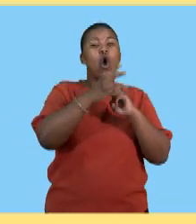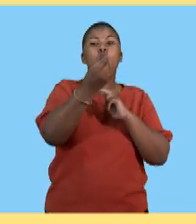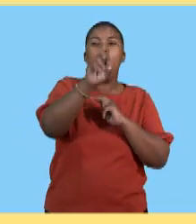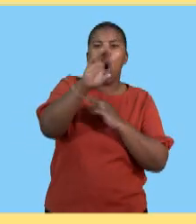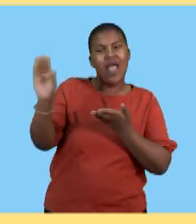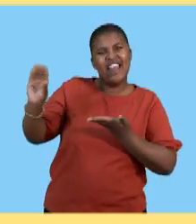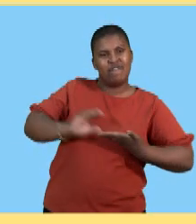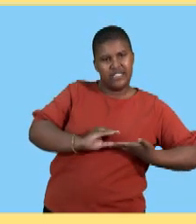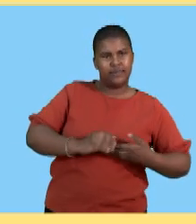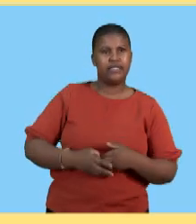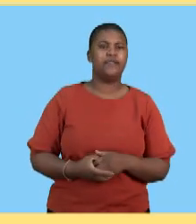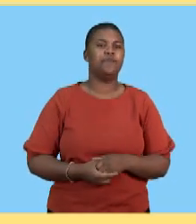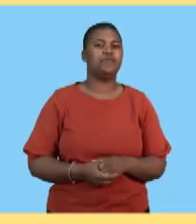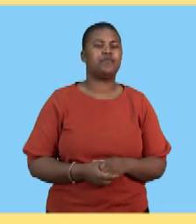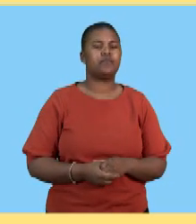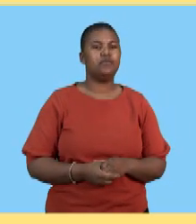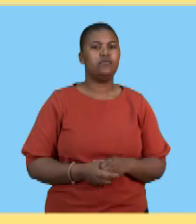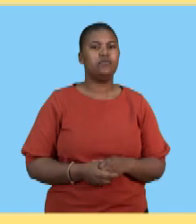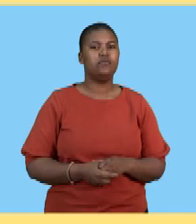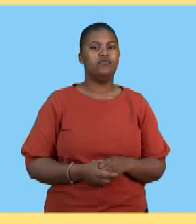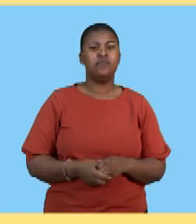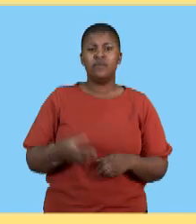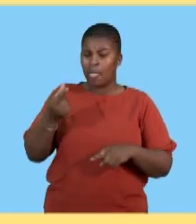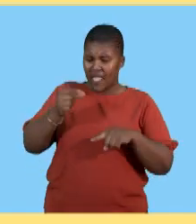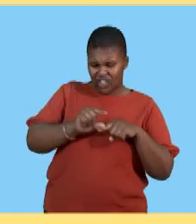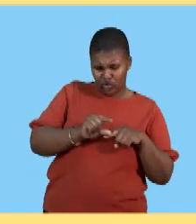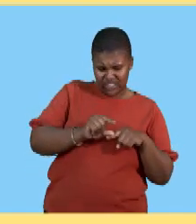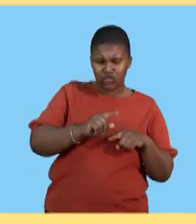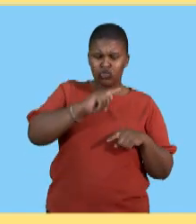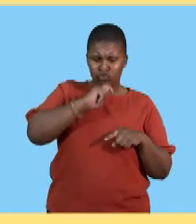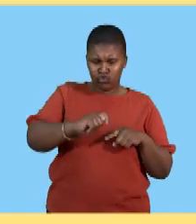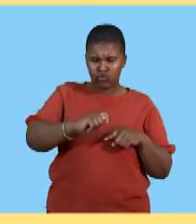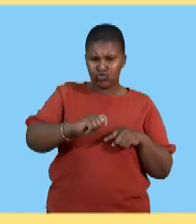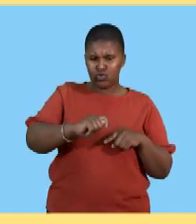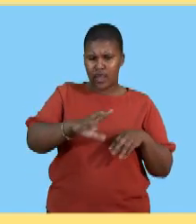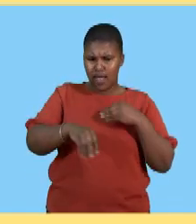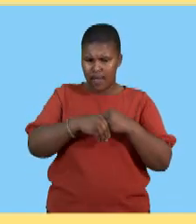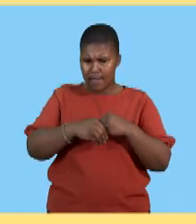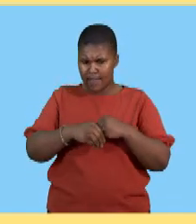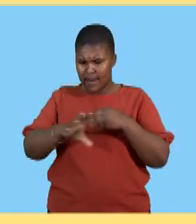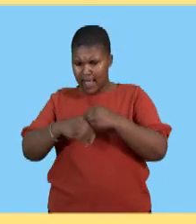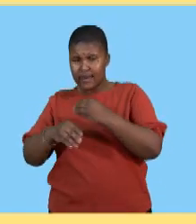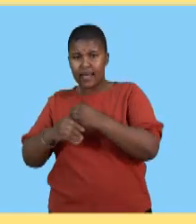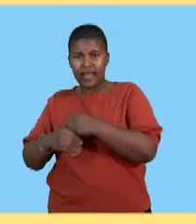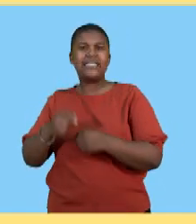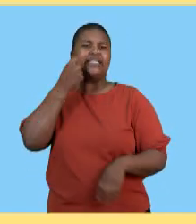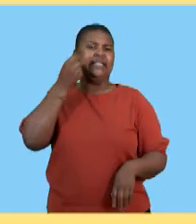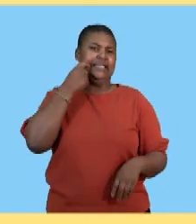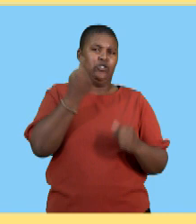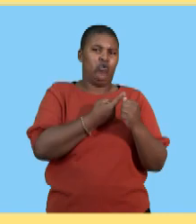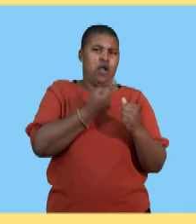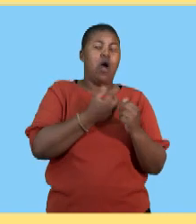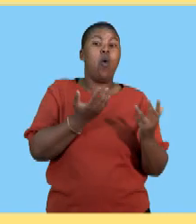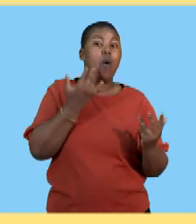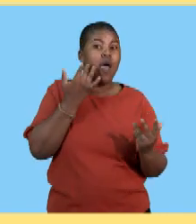loan or investment. When interest is capitalized, it is easy to calculate the interest expense by